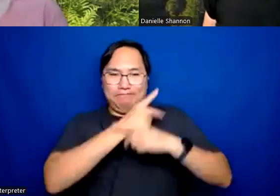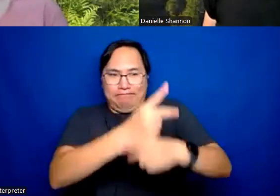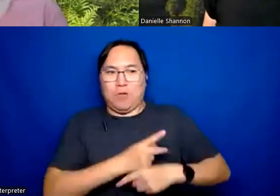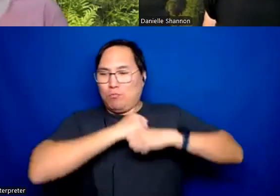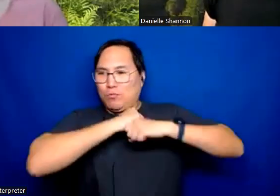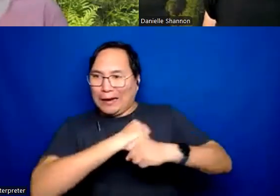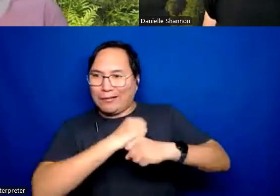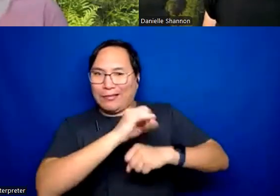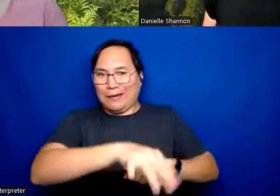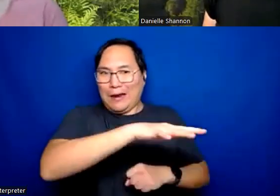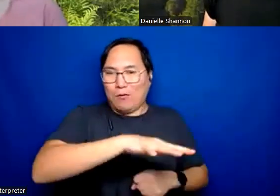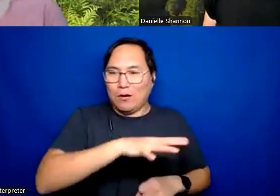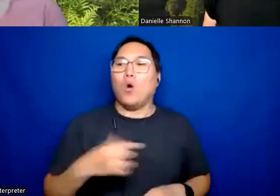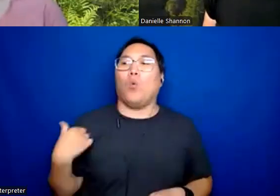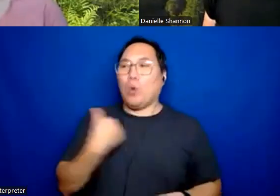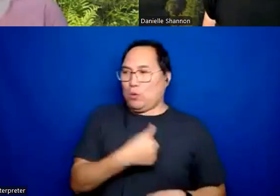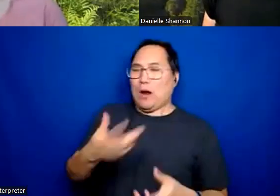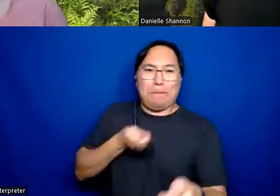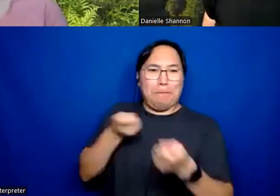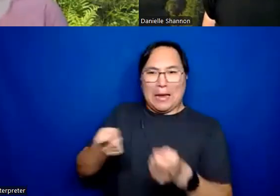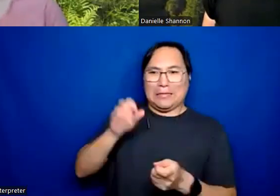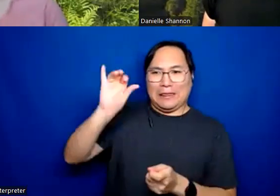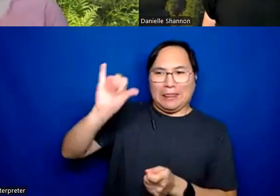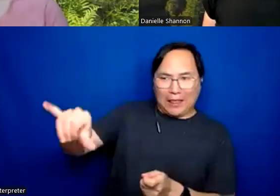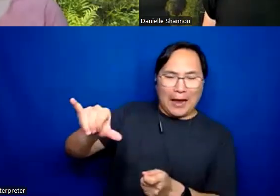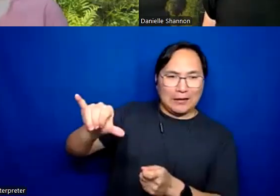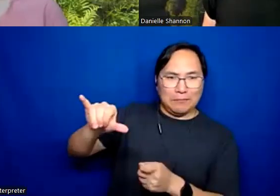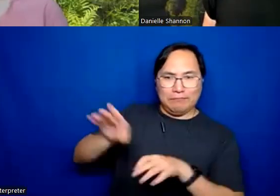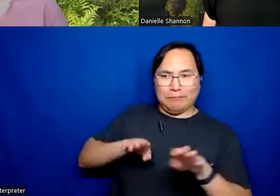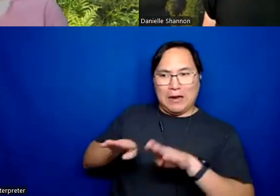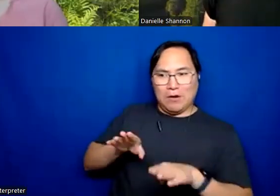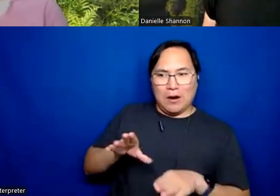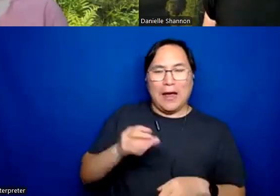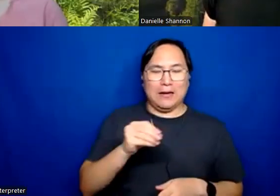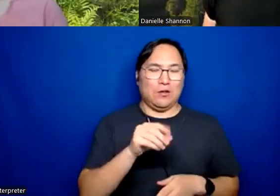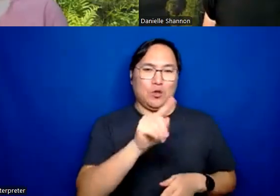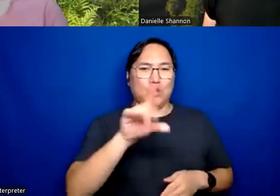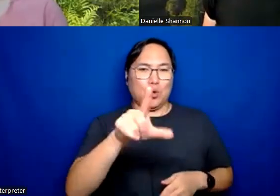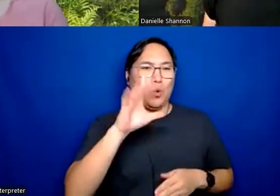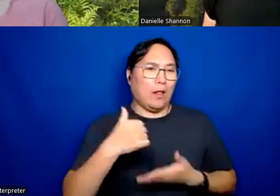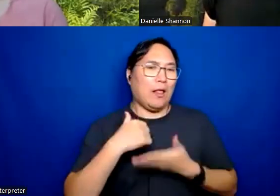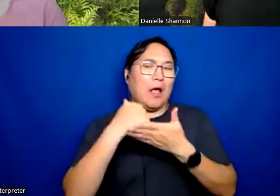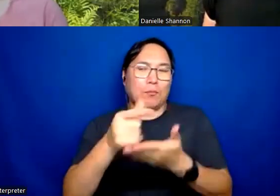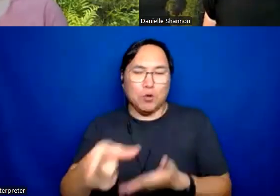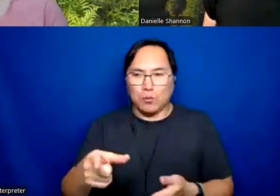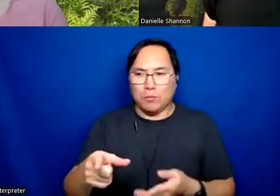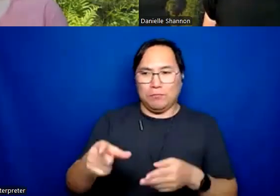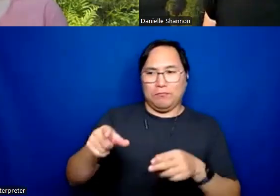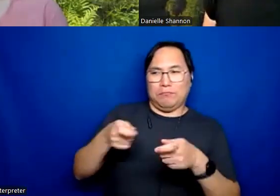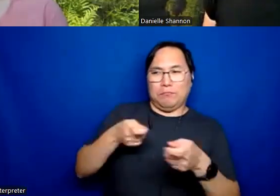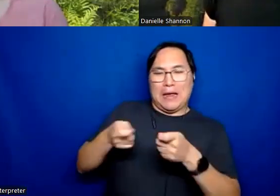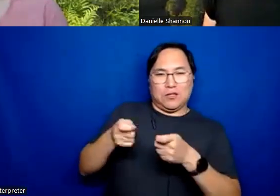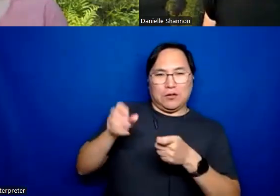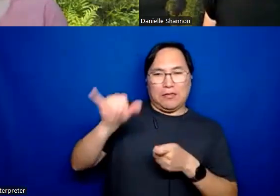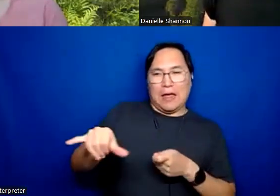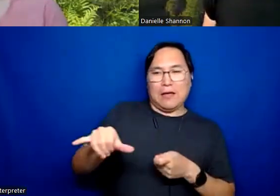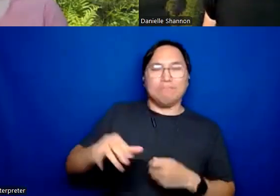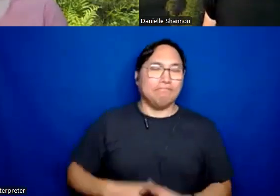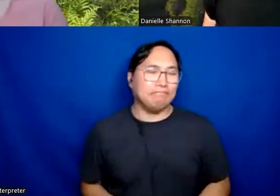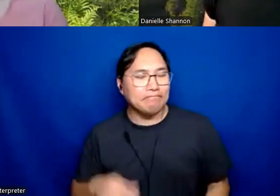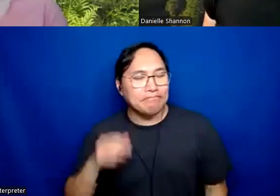place, and that we want to manage those kinds of things. And so these tools are to try and help people identify for their area how they might go about that.